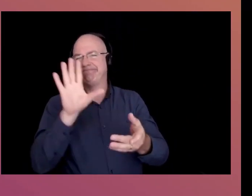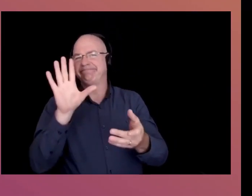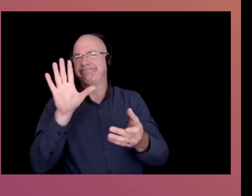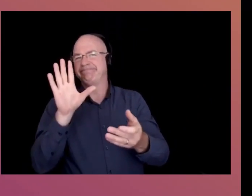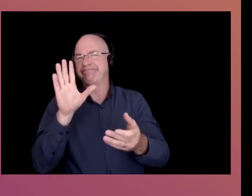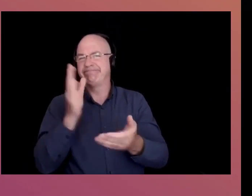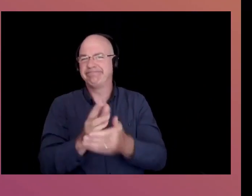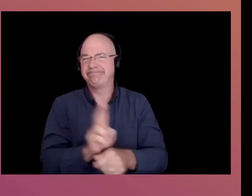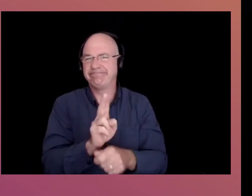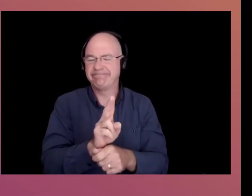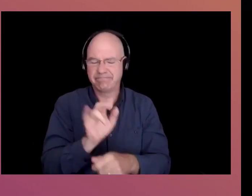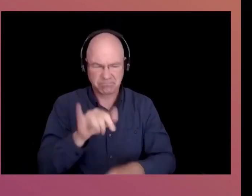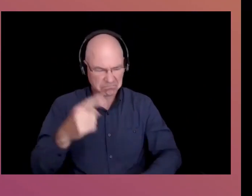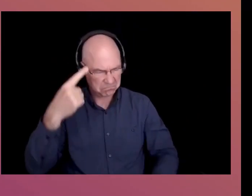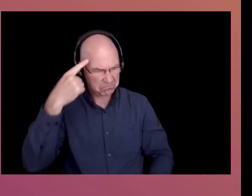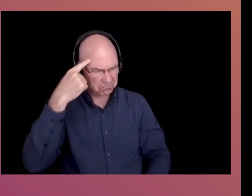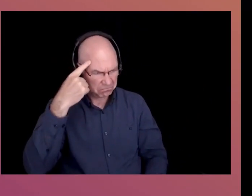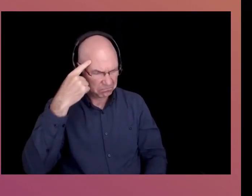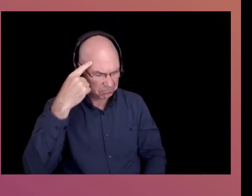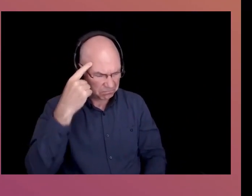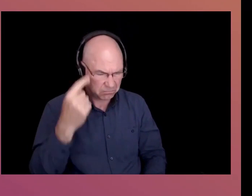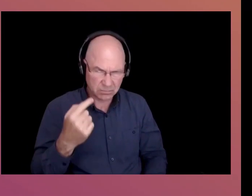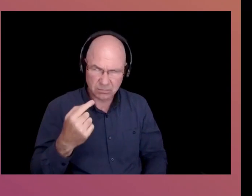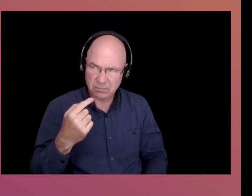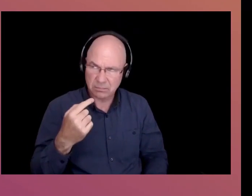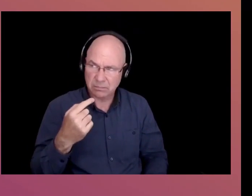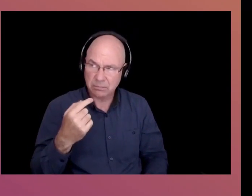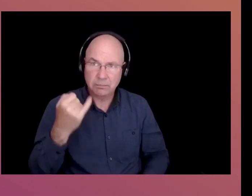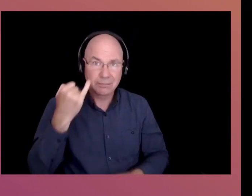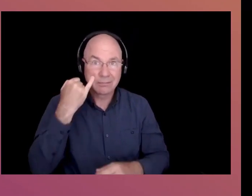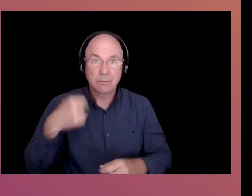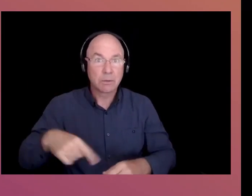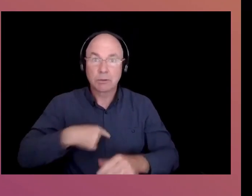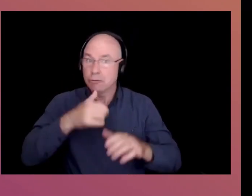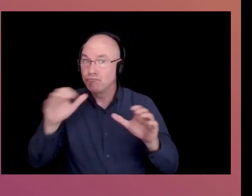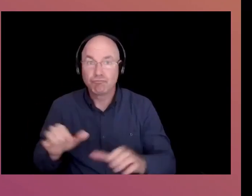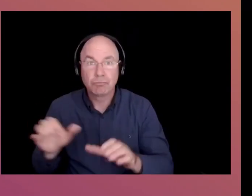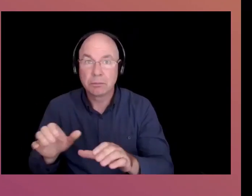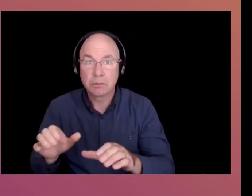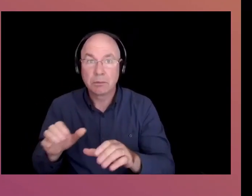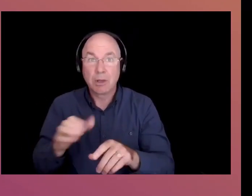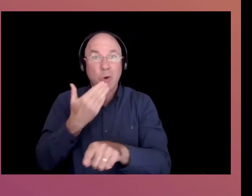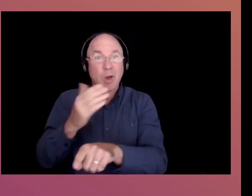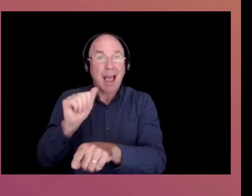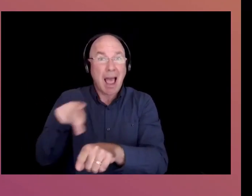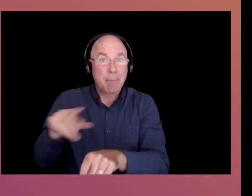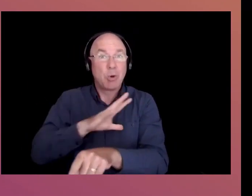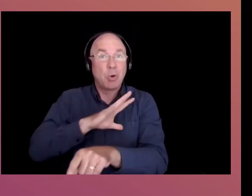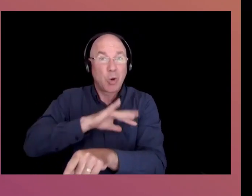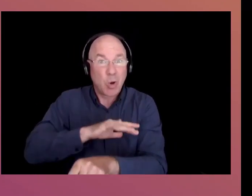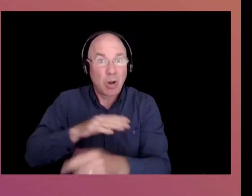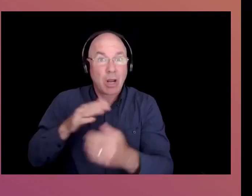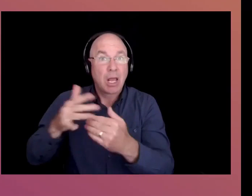That's when I realized that if we don't take any action, such useful tools may become useless in the near